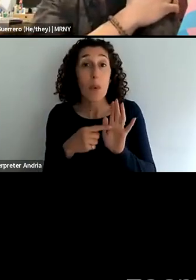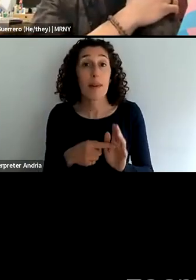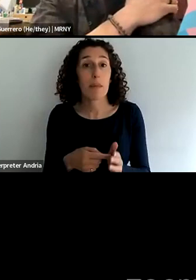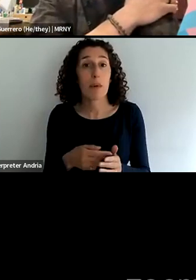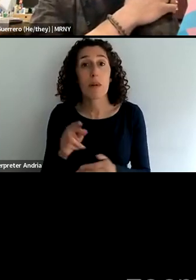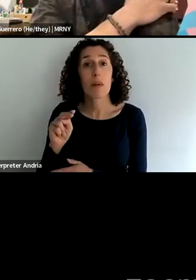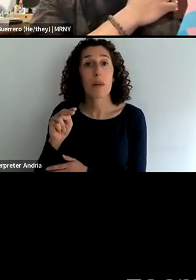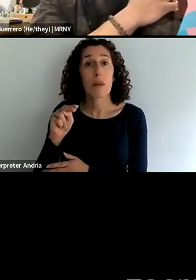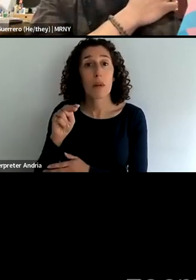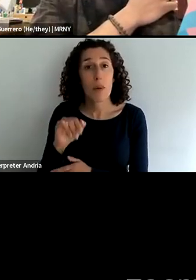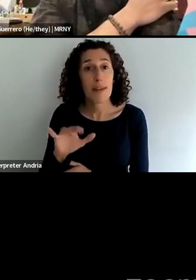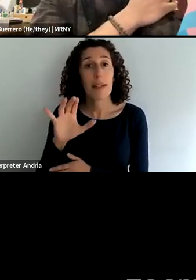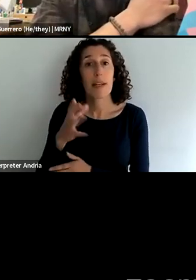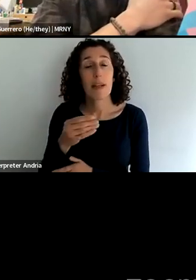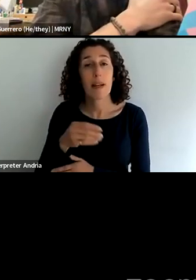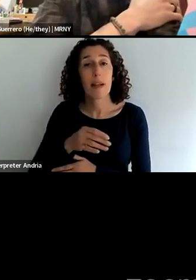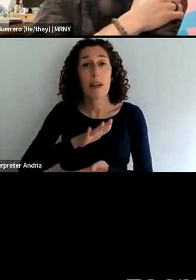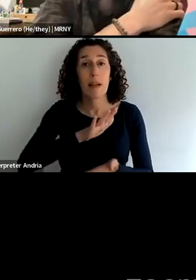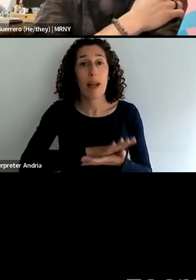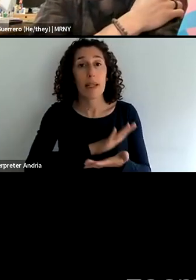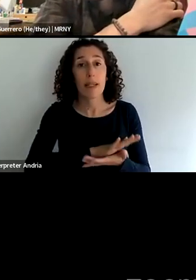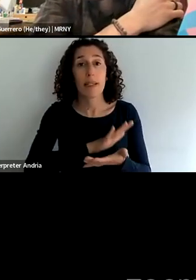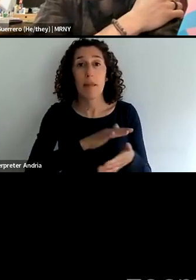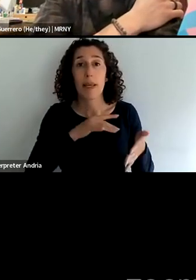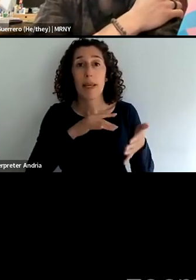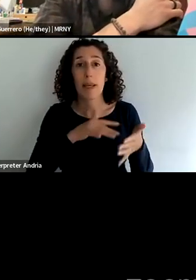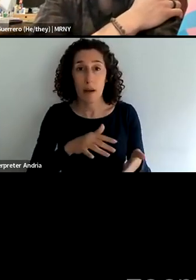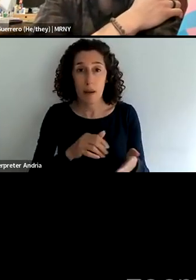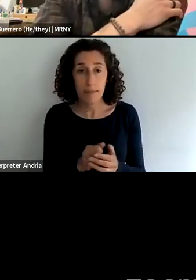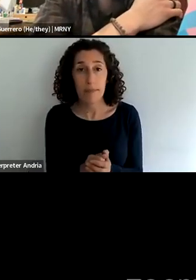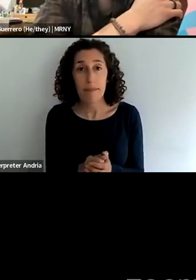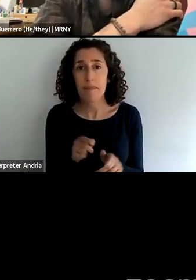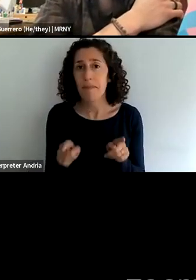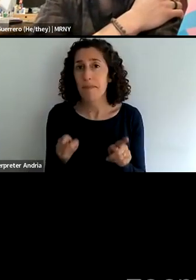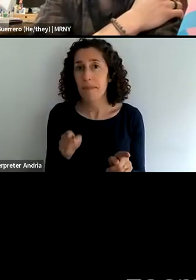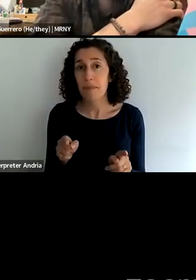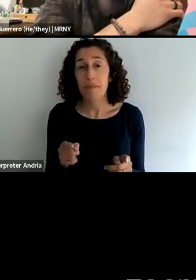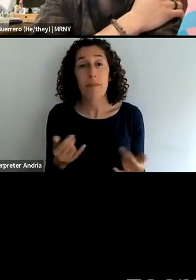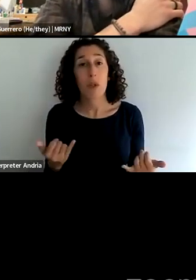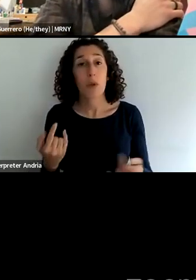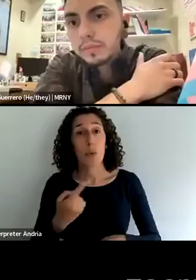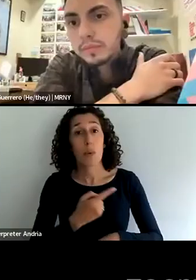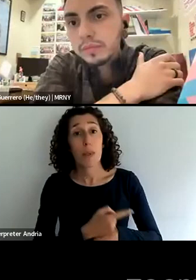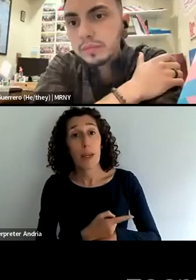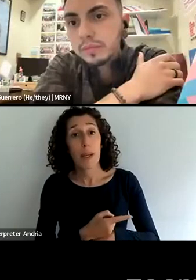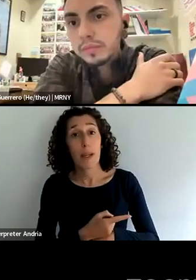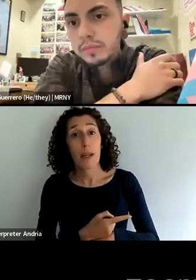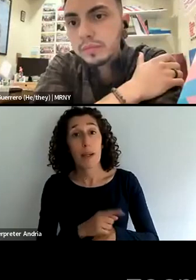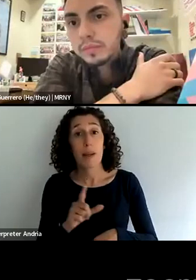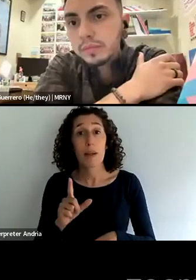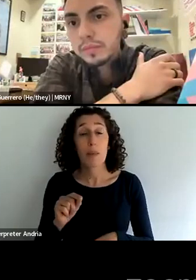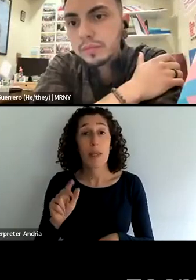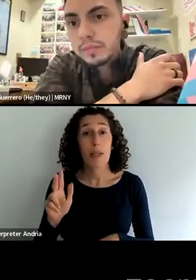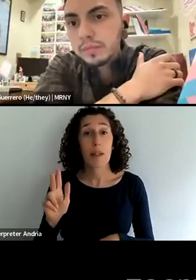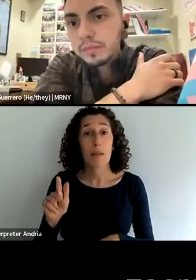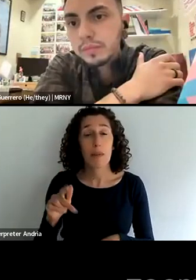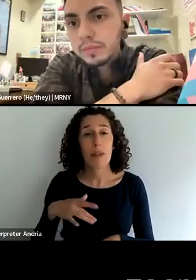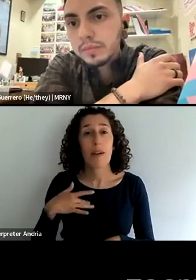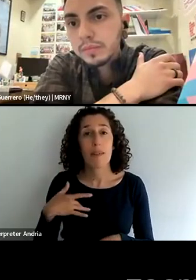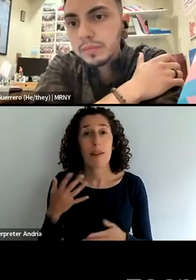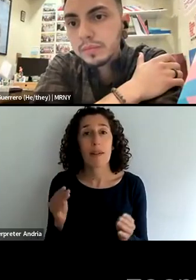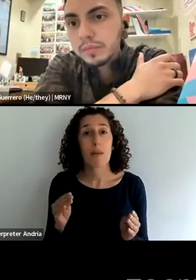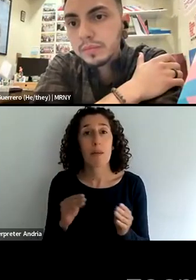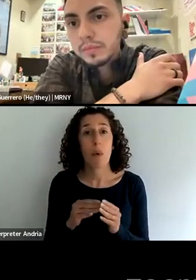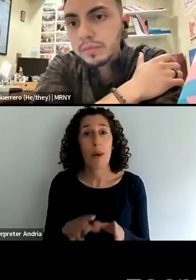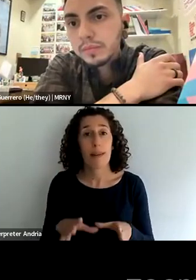in academia, I would say today it's probably more acceptable to